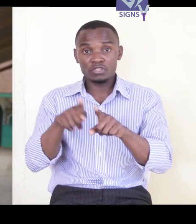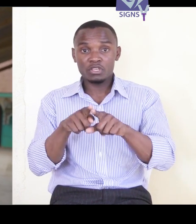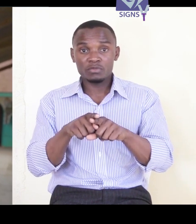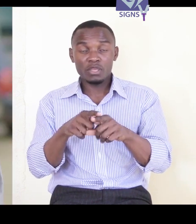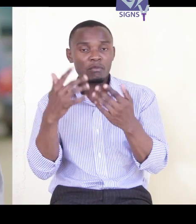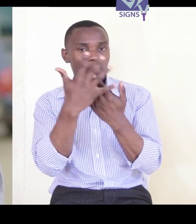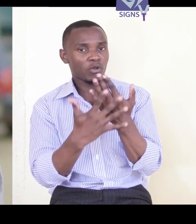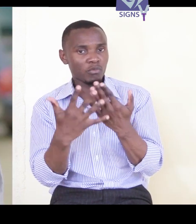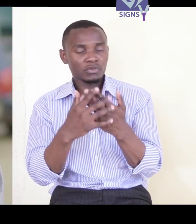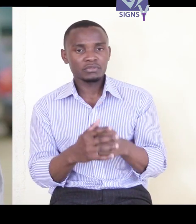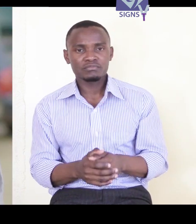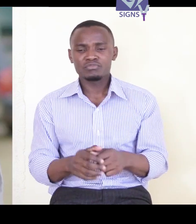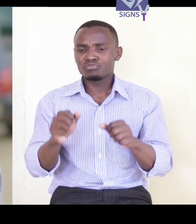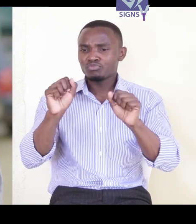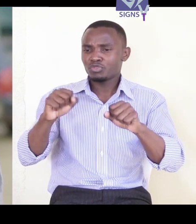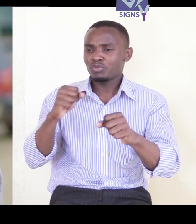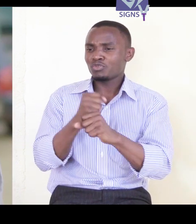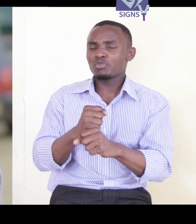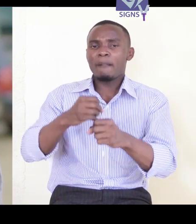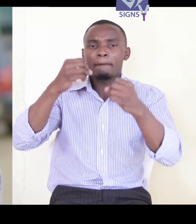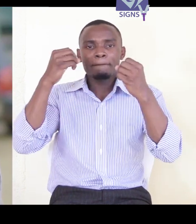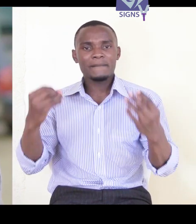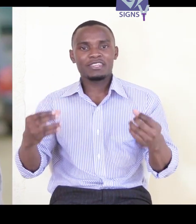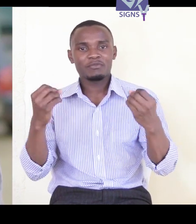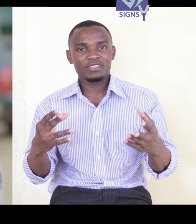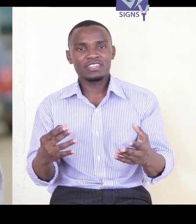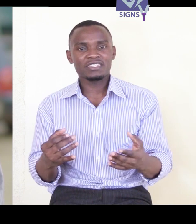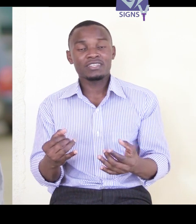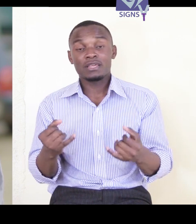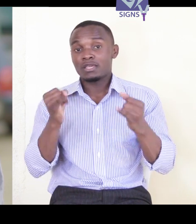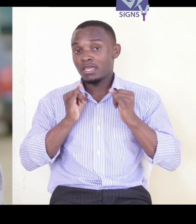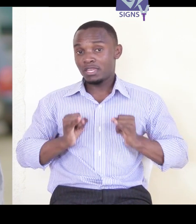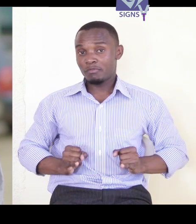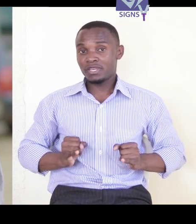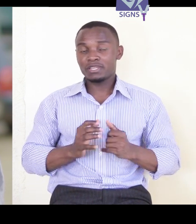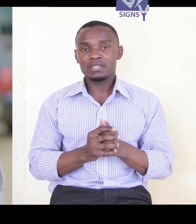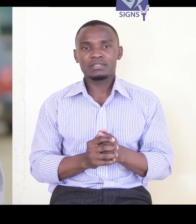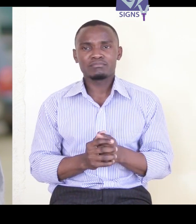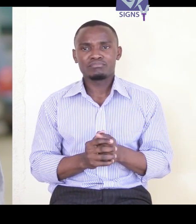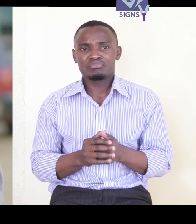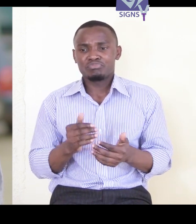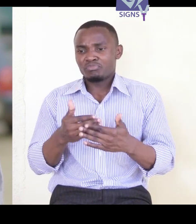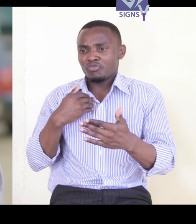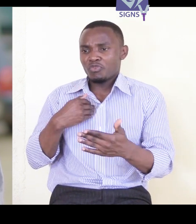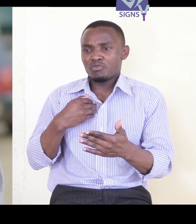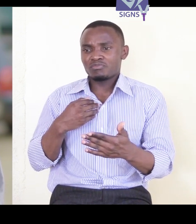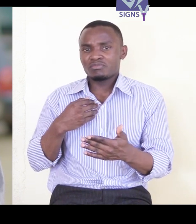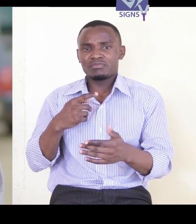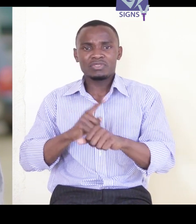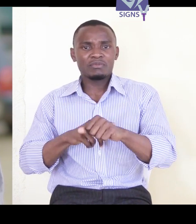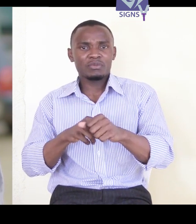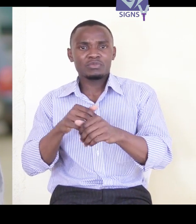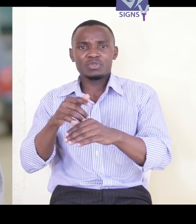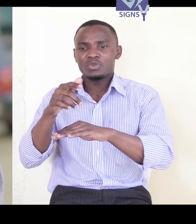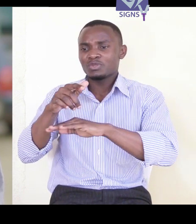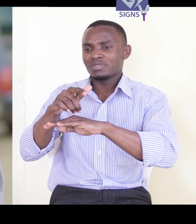on the computers. So we are able to do many things independently. If you wanted to send money through an M-Pesa in those days, you had to go and